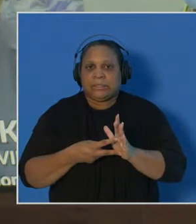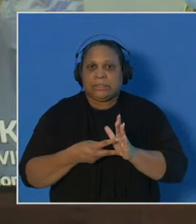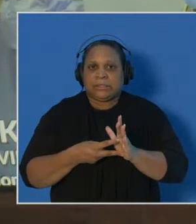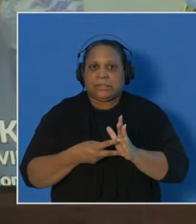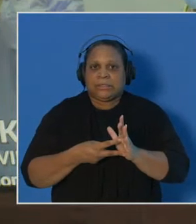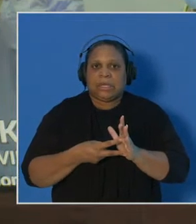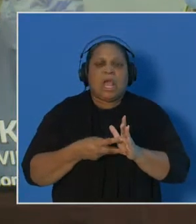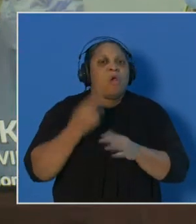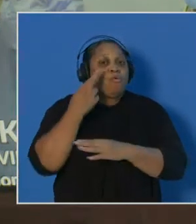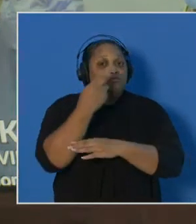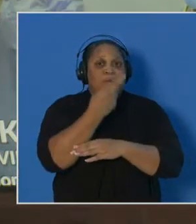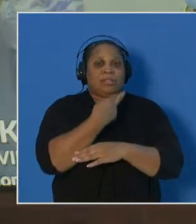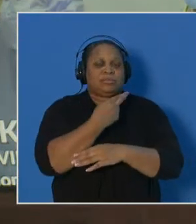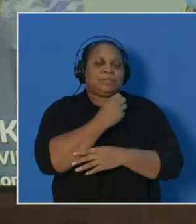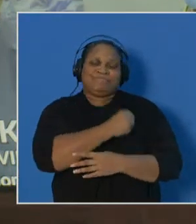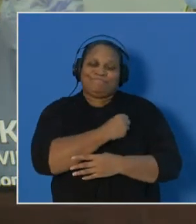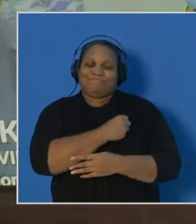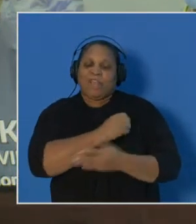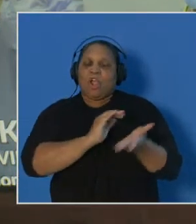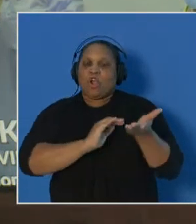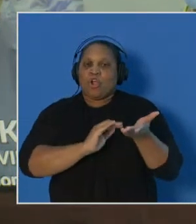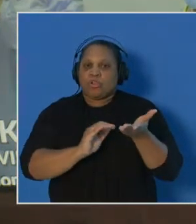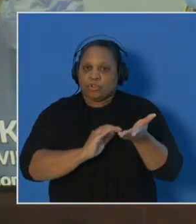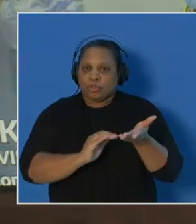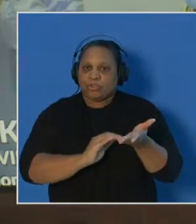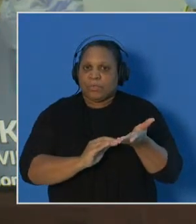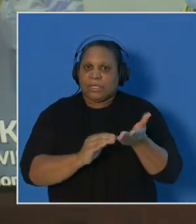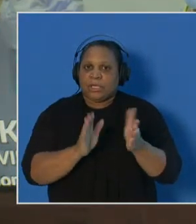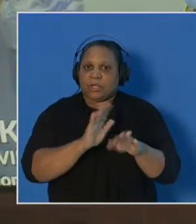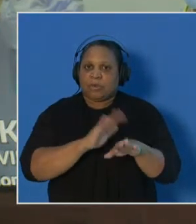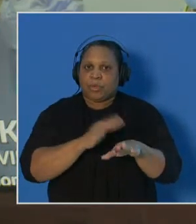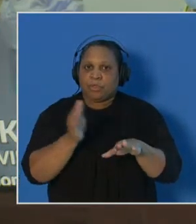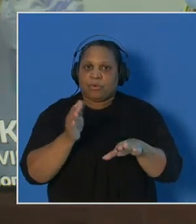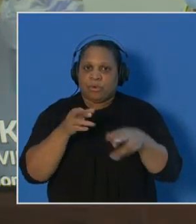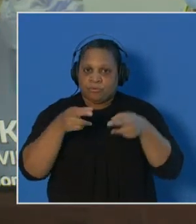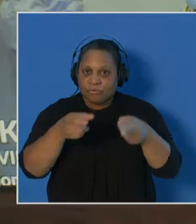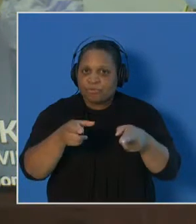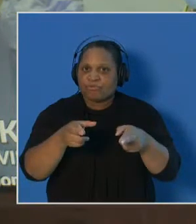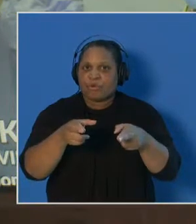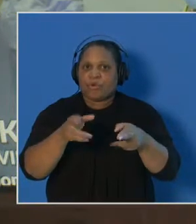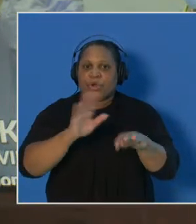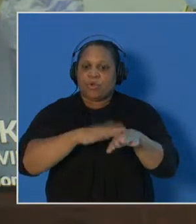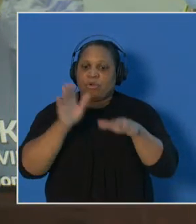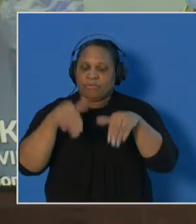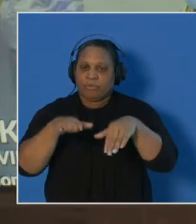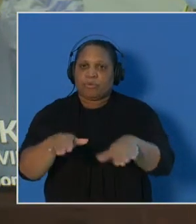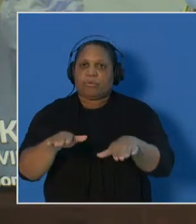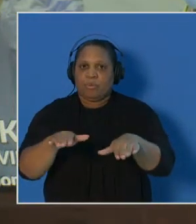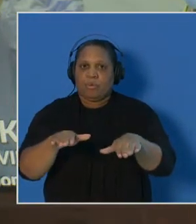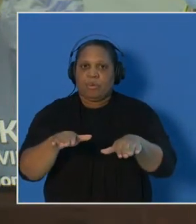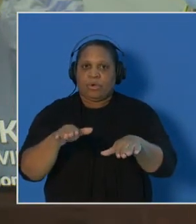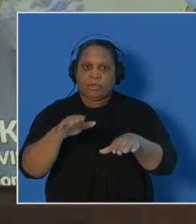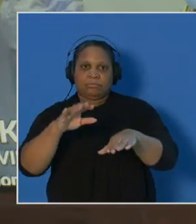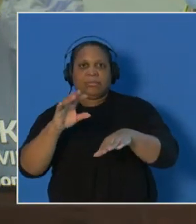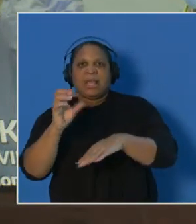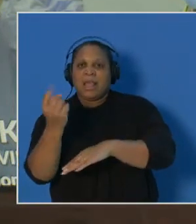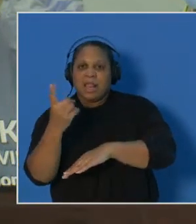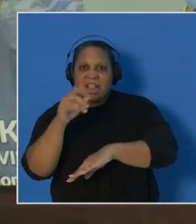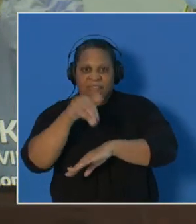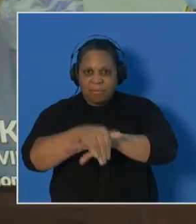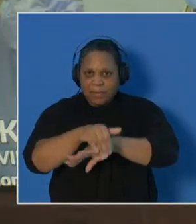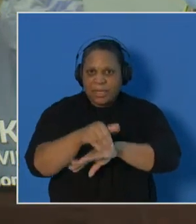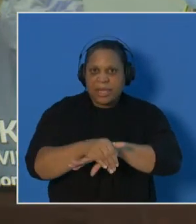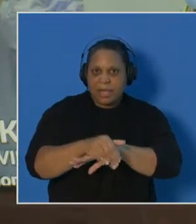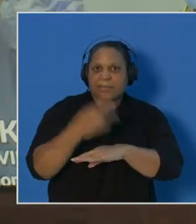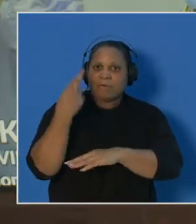With curfews being raised to 11 p.m., restaurants will close at 10 p.m. The